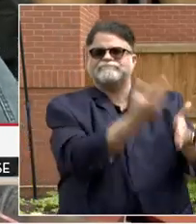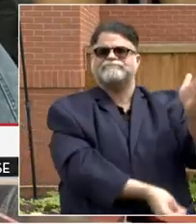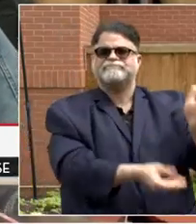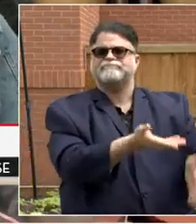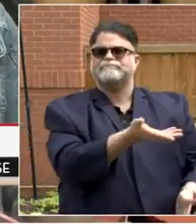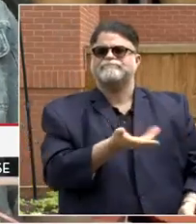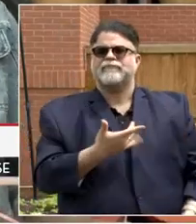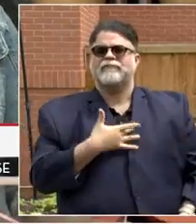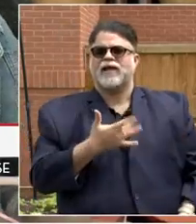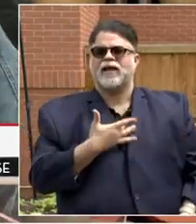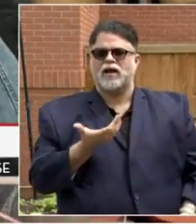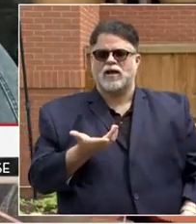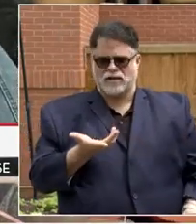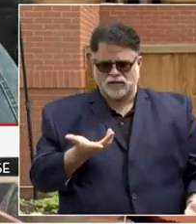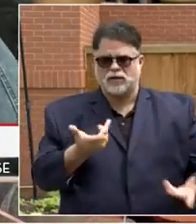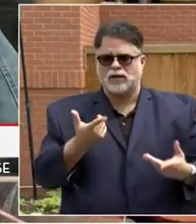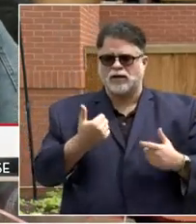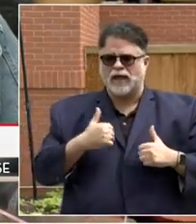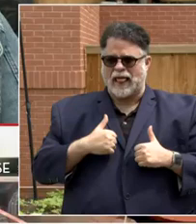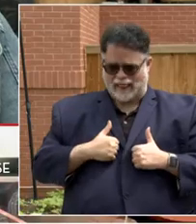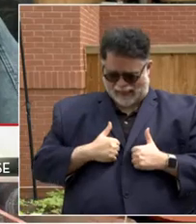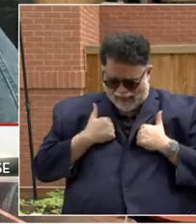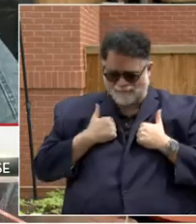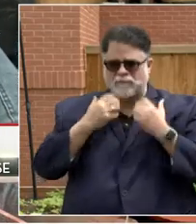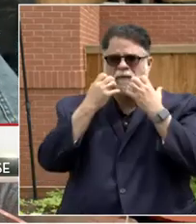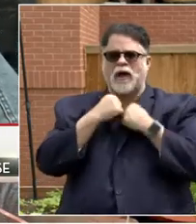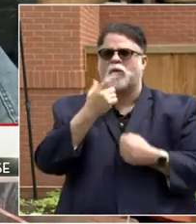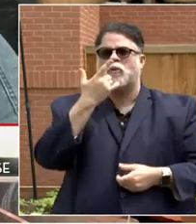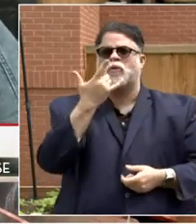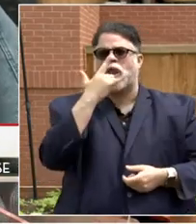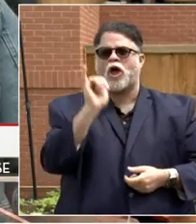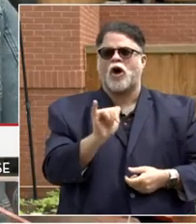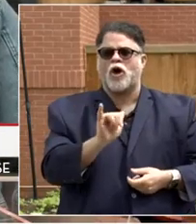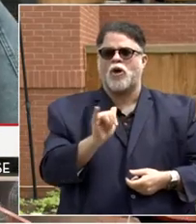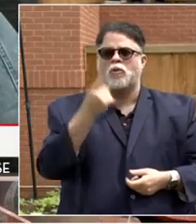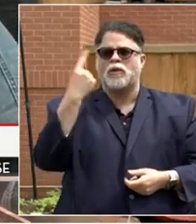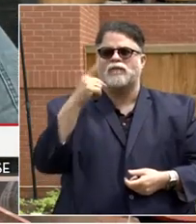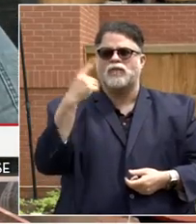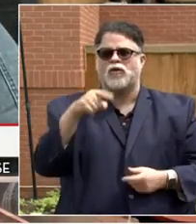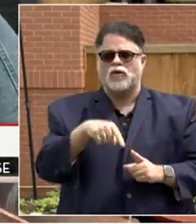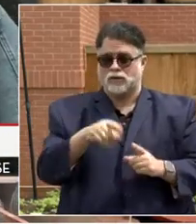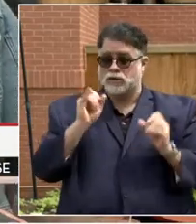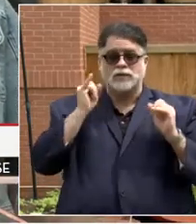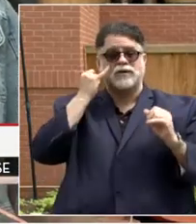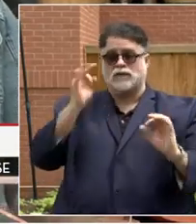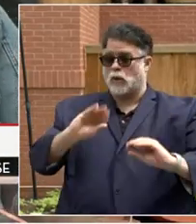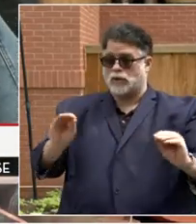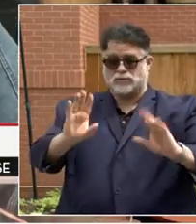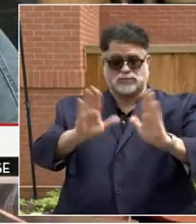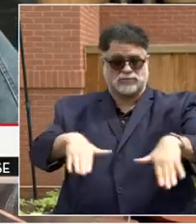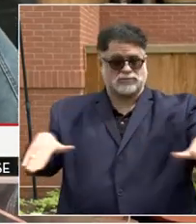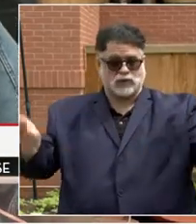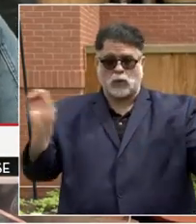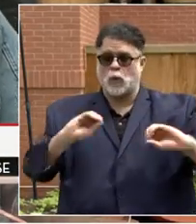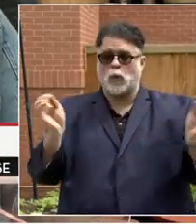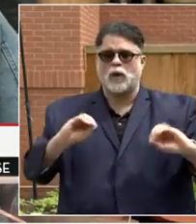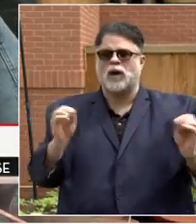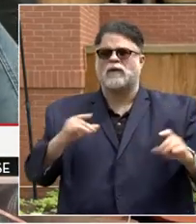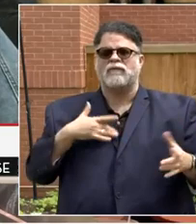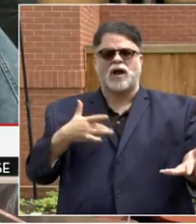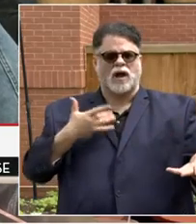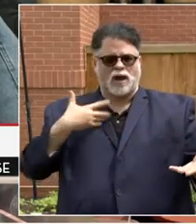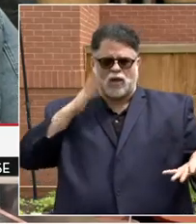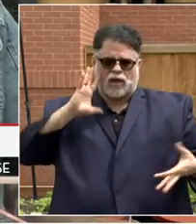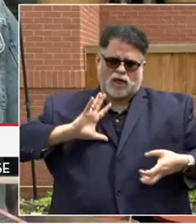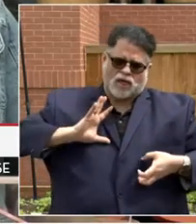and how is it that no child is left behind. Despite my pain, my family pain, I never